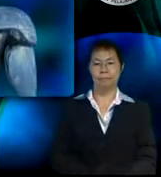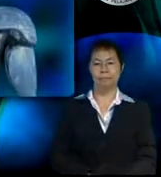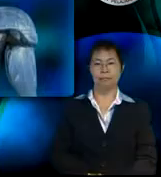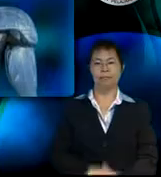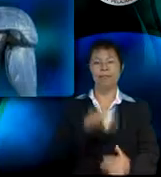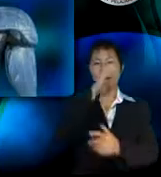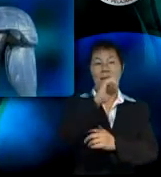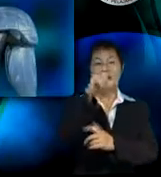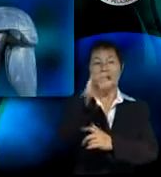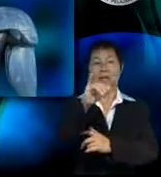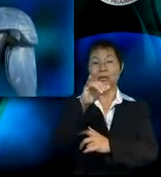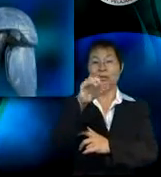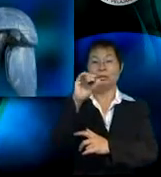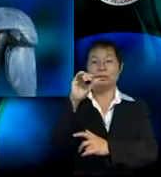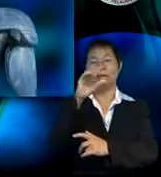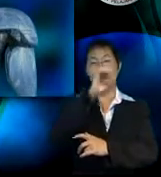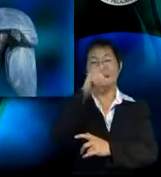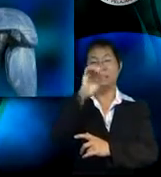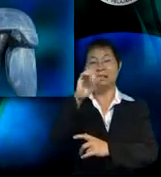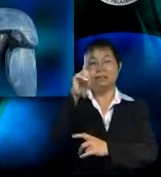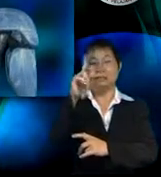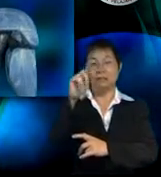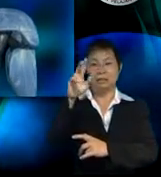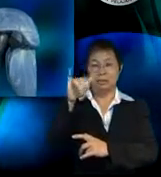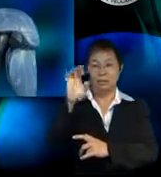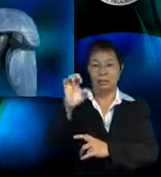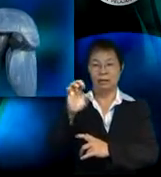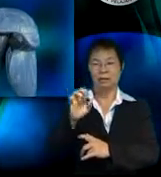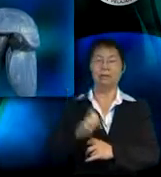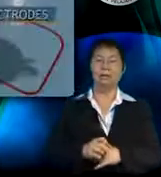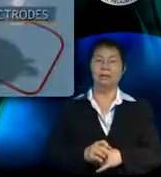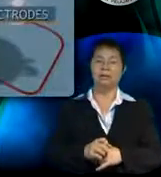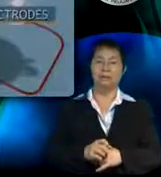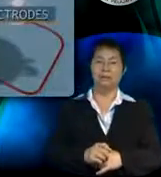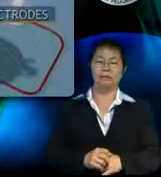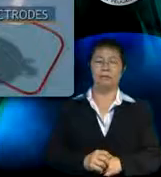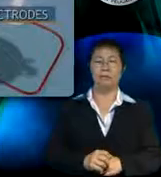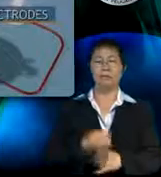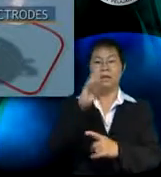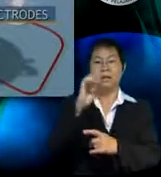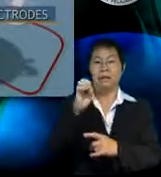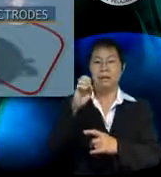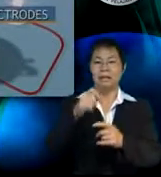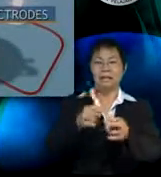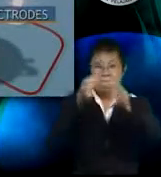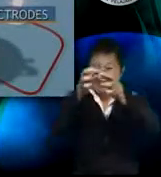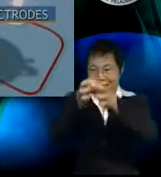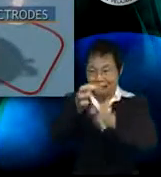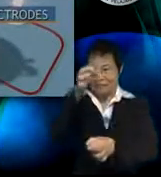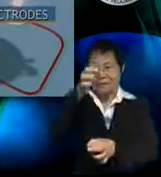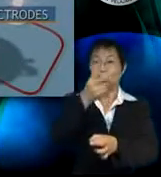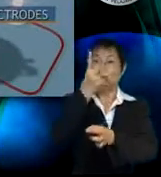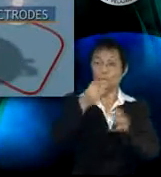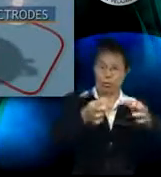Electrolytes decompose or decay during electrolysis. An electrode is one of the 2